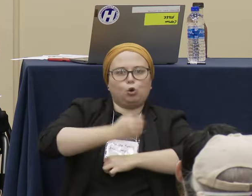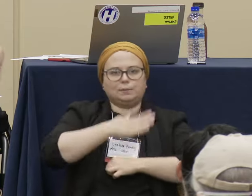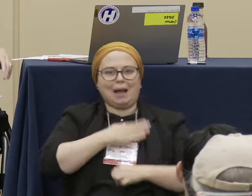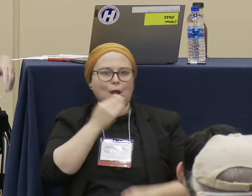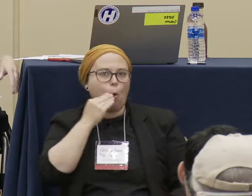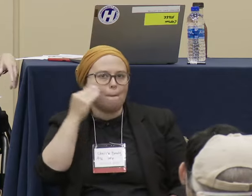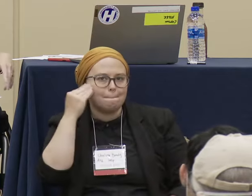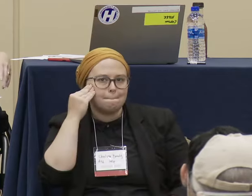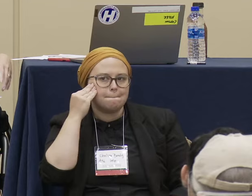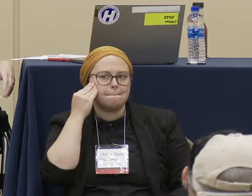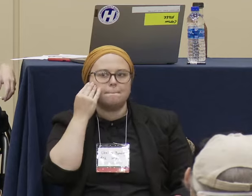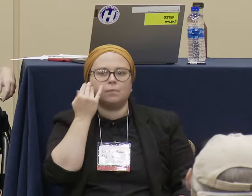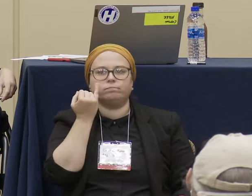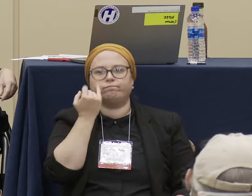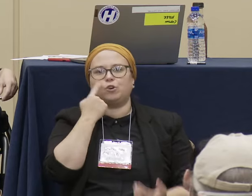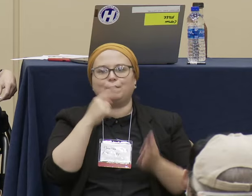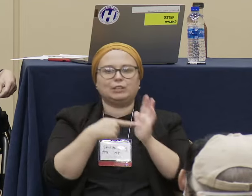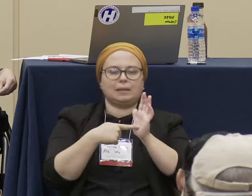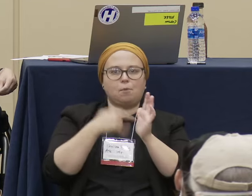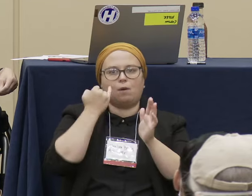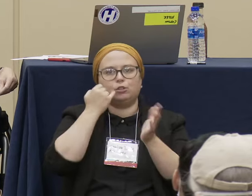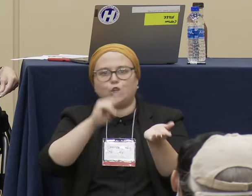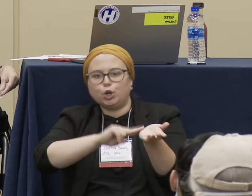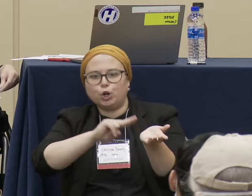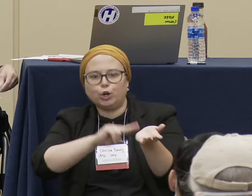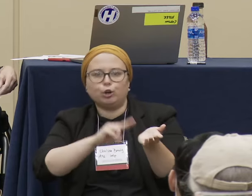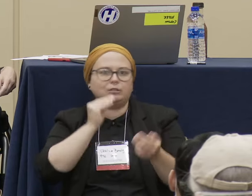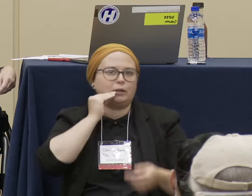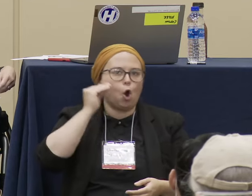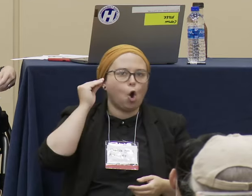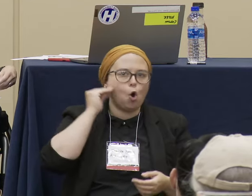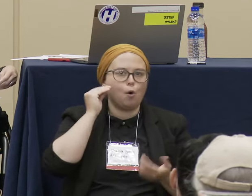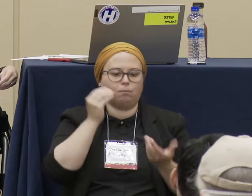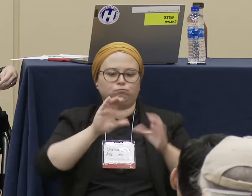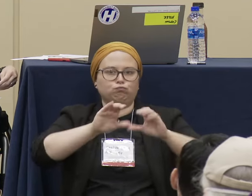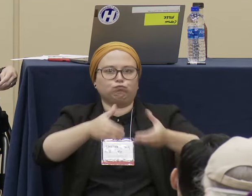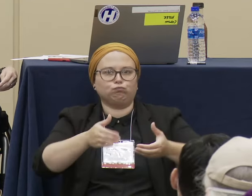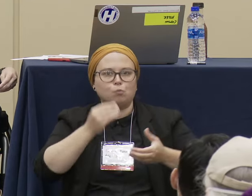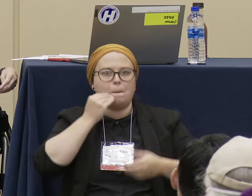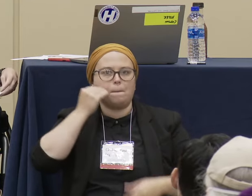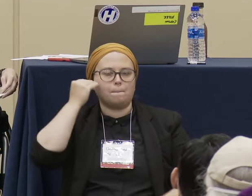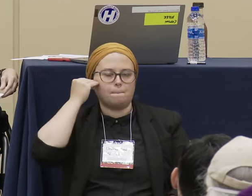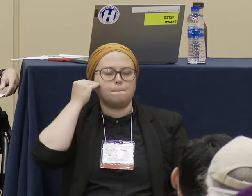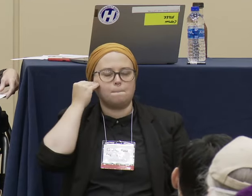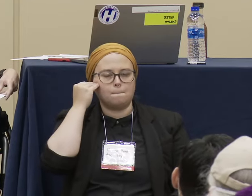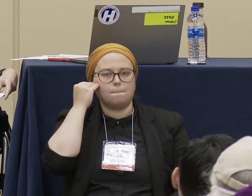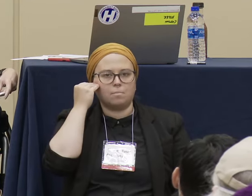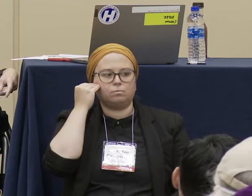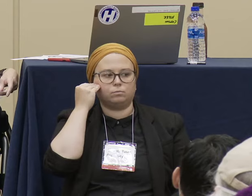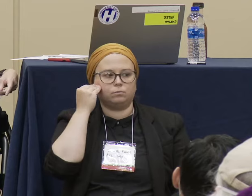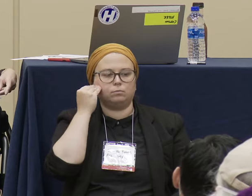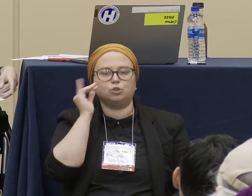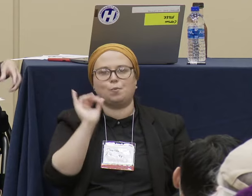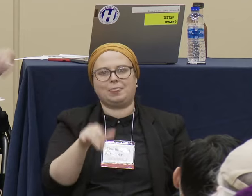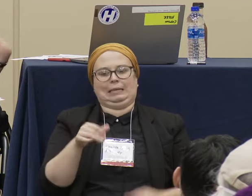or convalescent home and so on. So this issue of